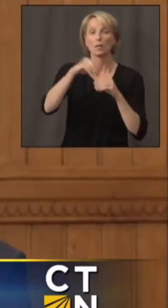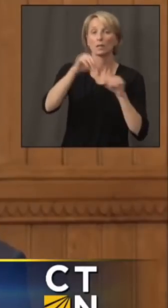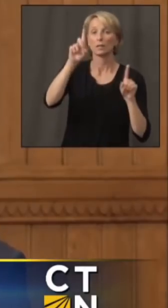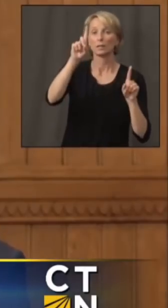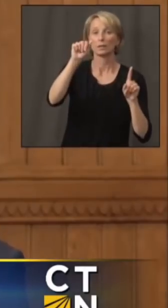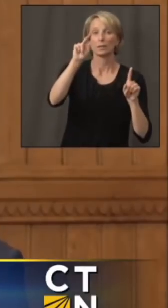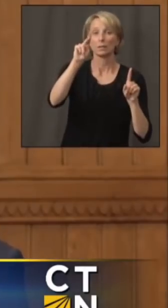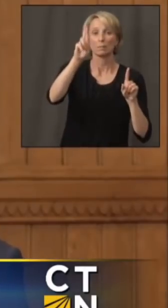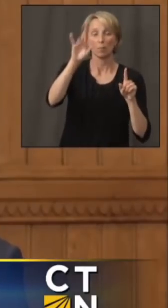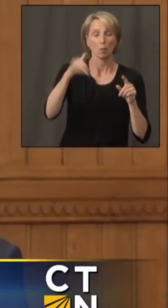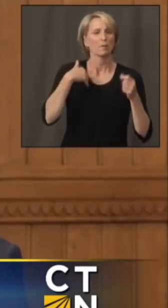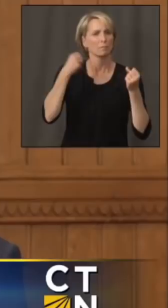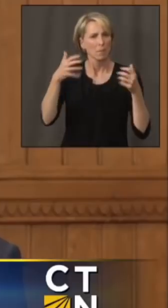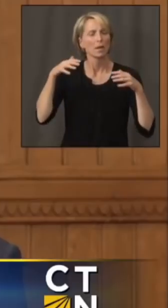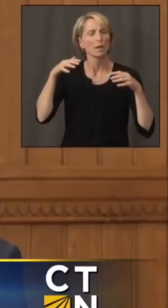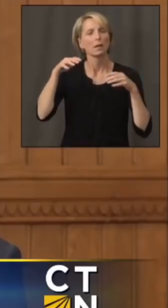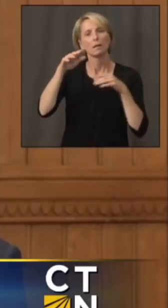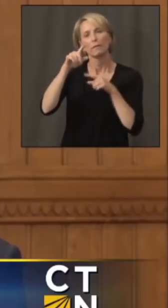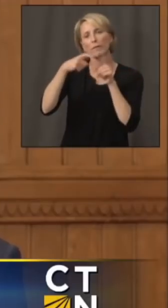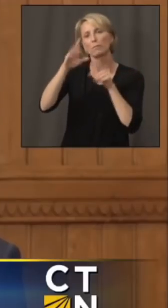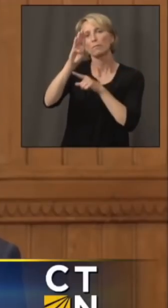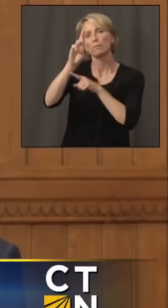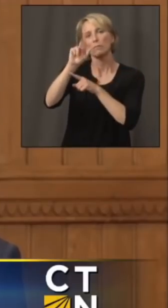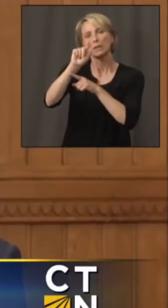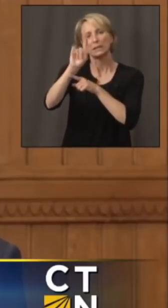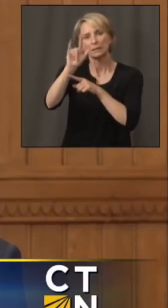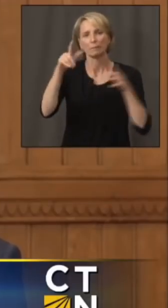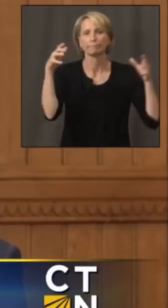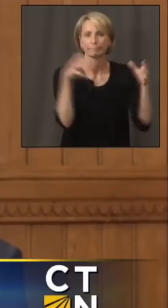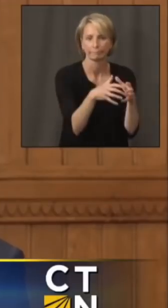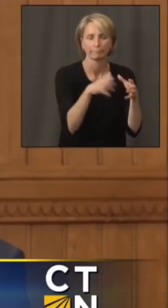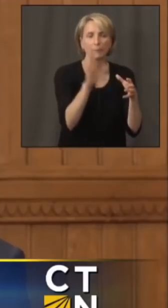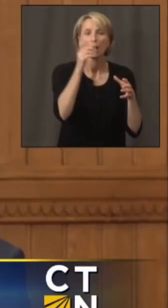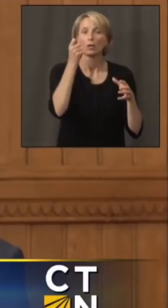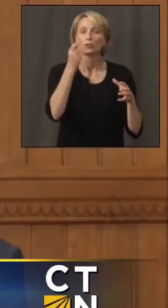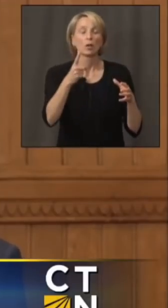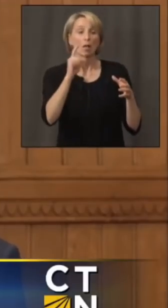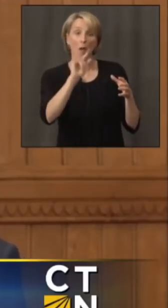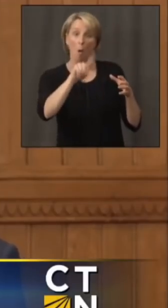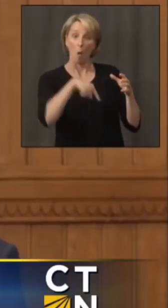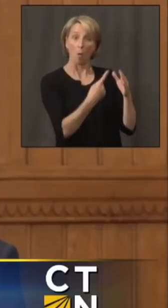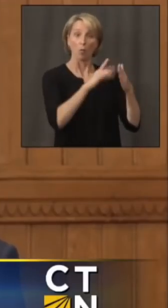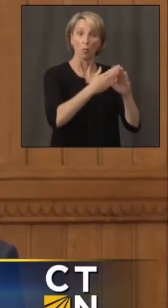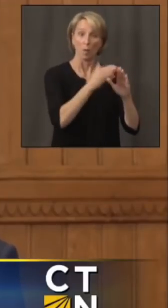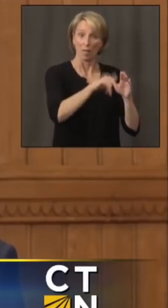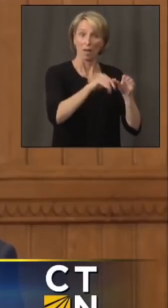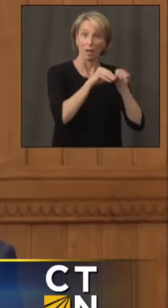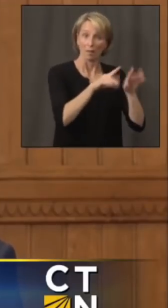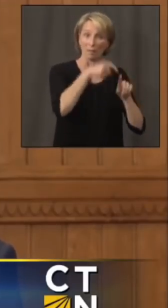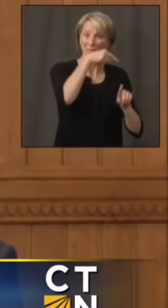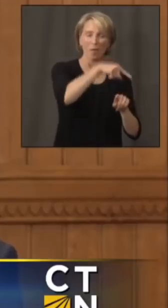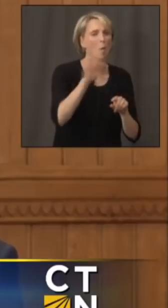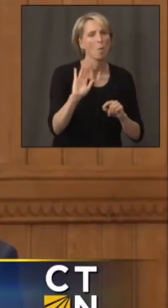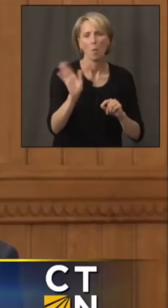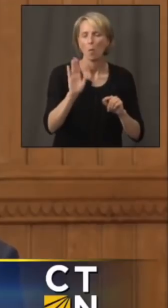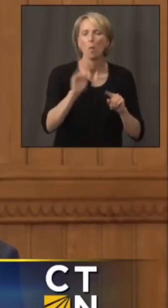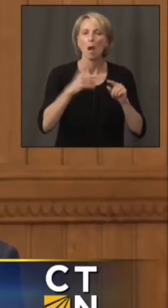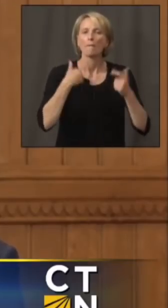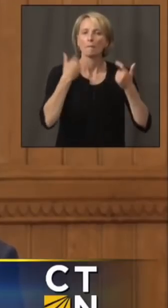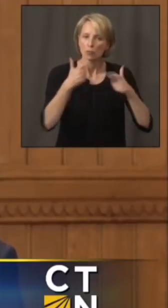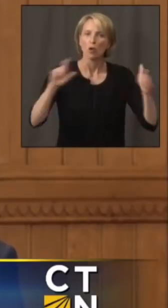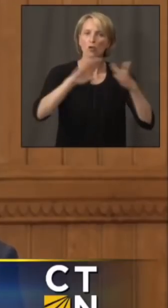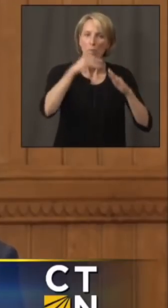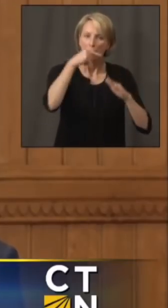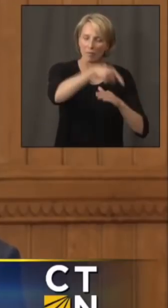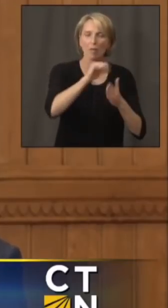speaks Portuguese, of course. And the mayor's right, it's not exclusively about that community, but there is a sizable Brazilian community there, so we